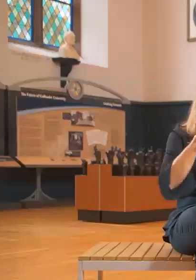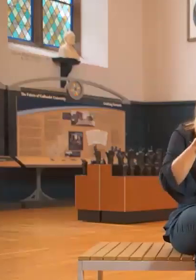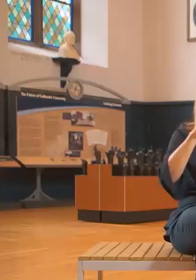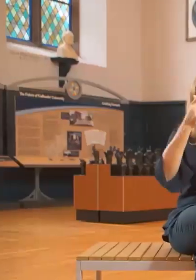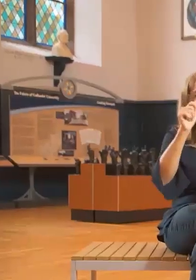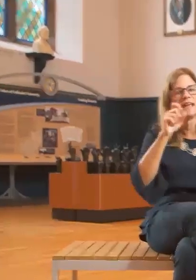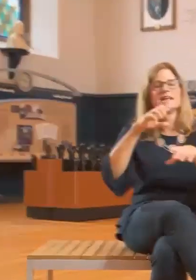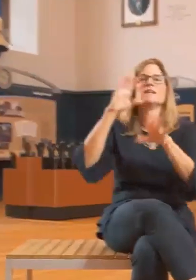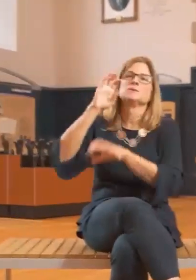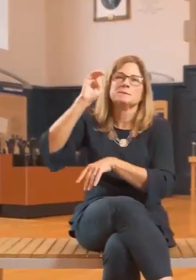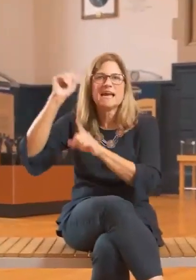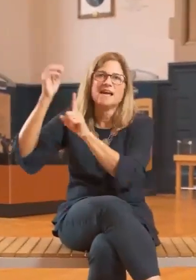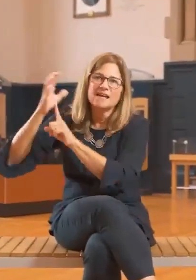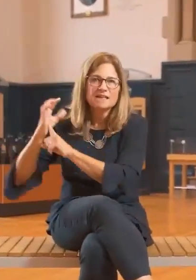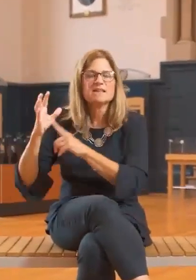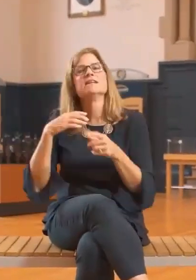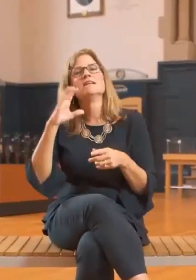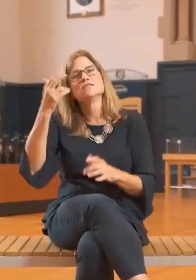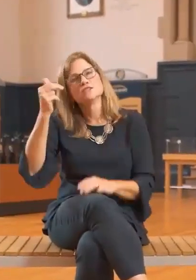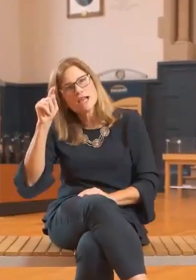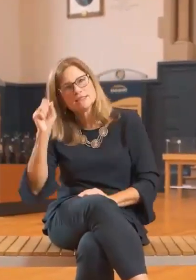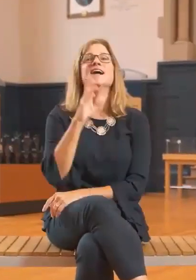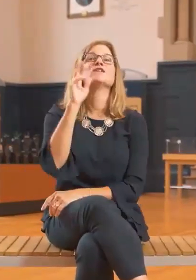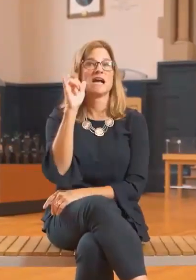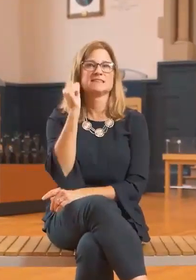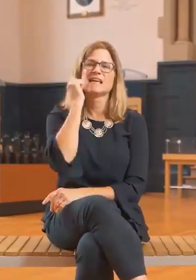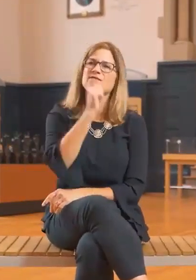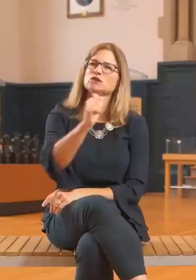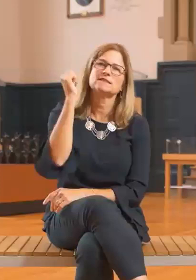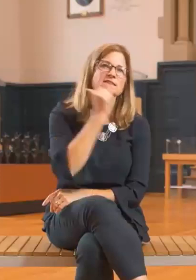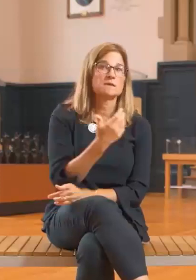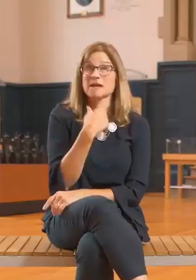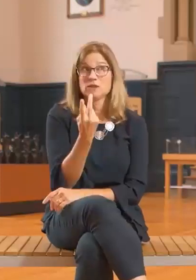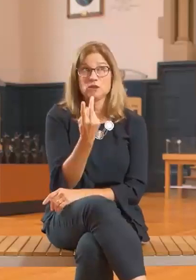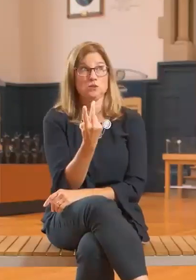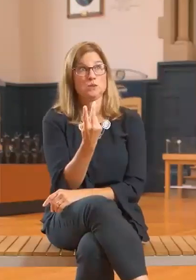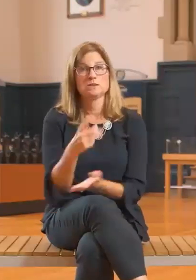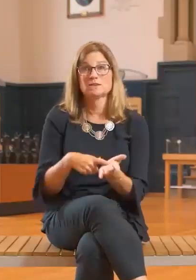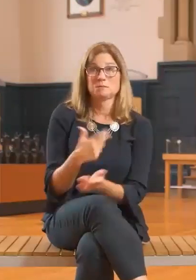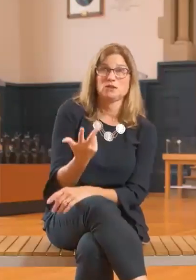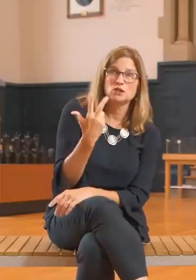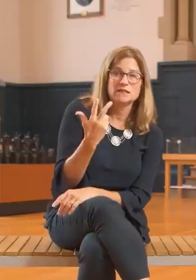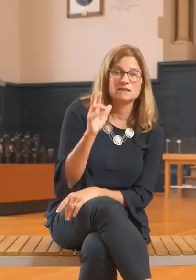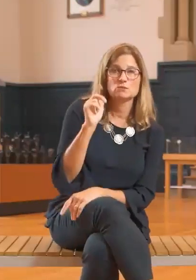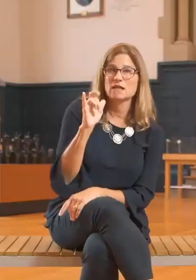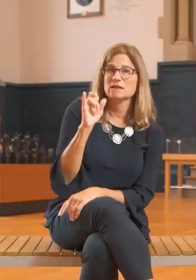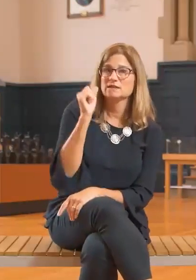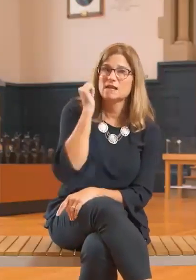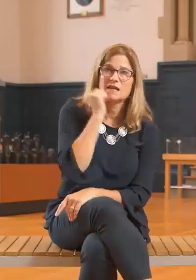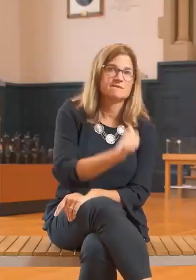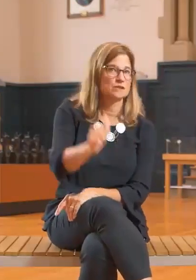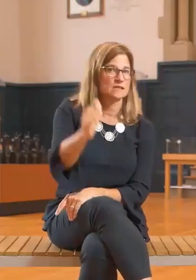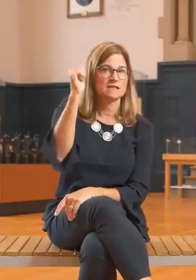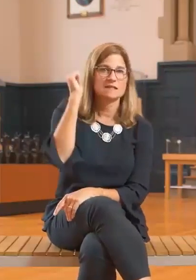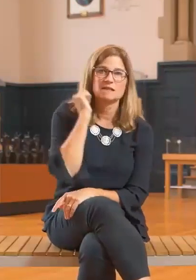We closed the gates of the campus. We got a lot of media attention. We had rallies every day, sometimes 2 or 3 times a